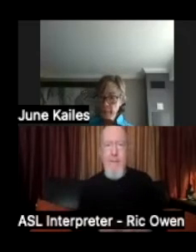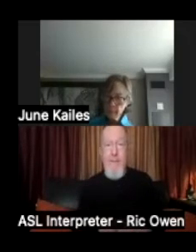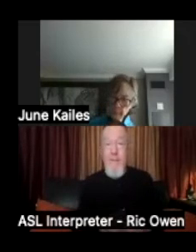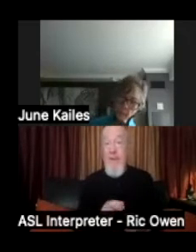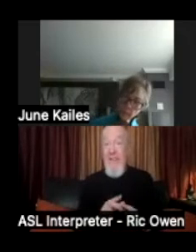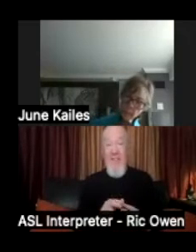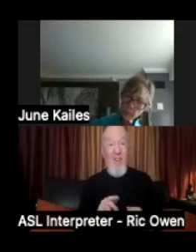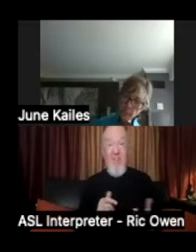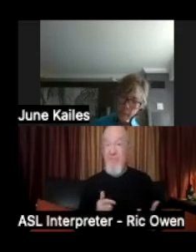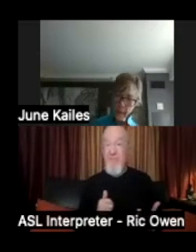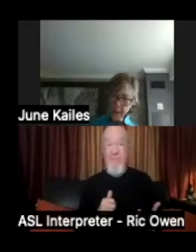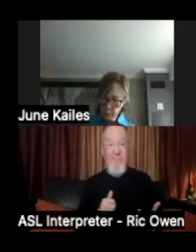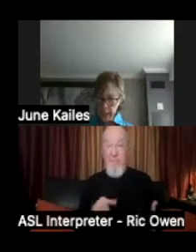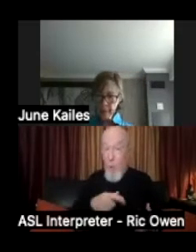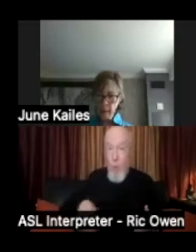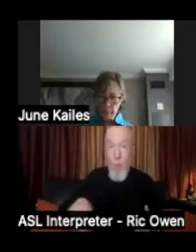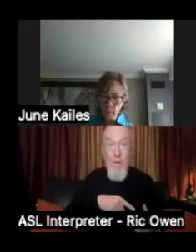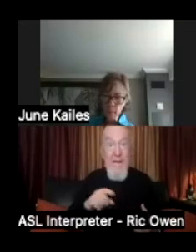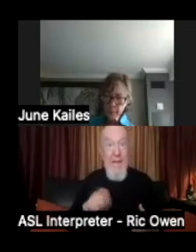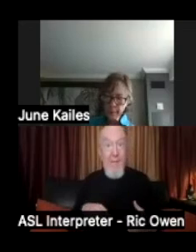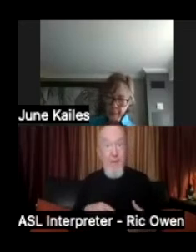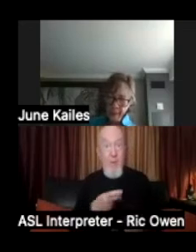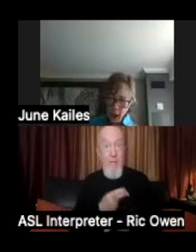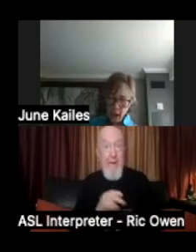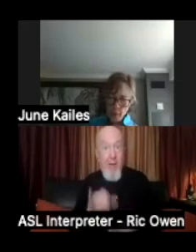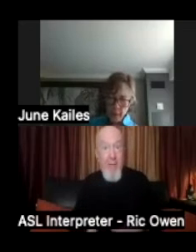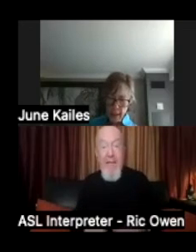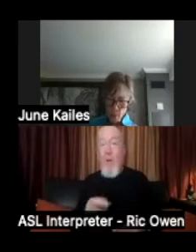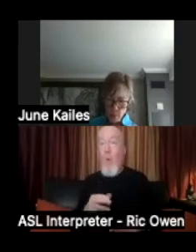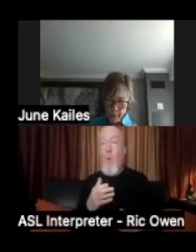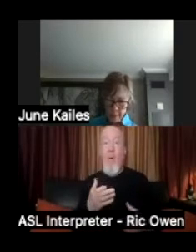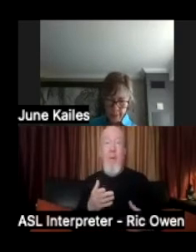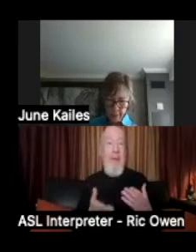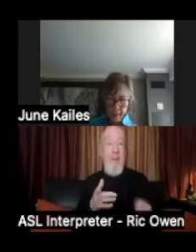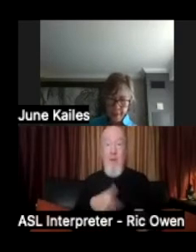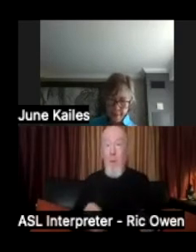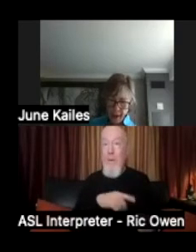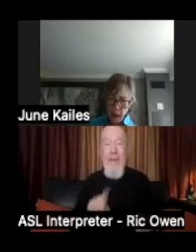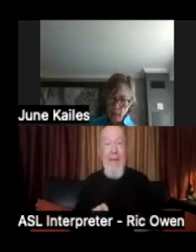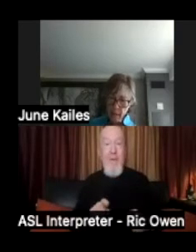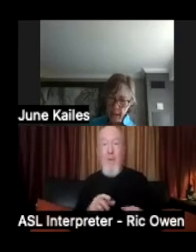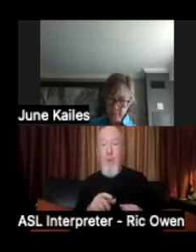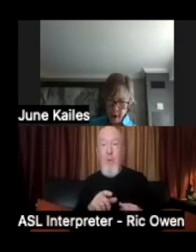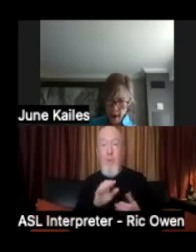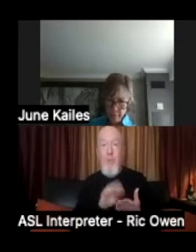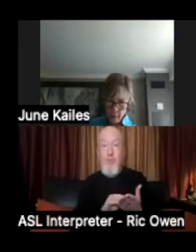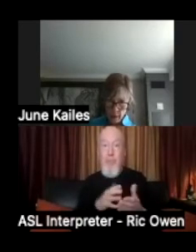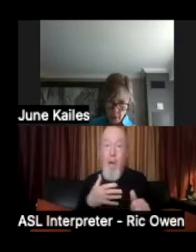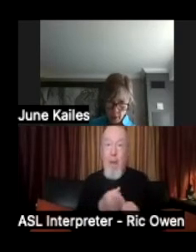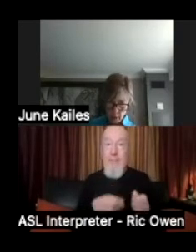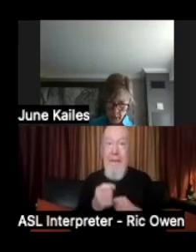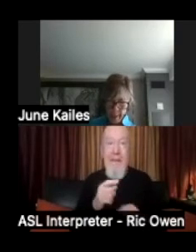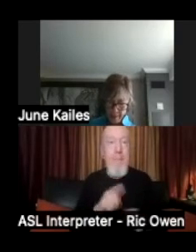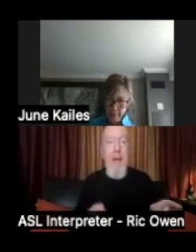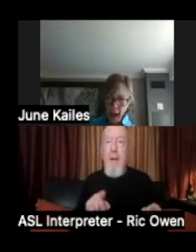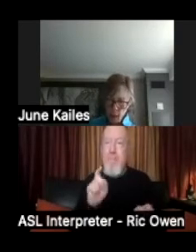them, maybe update them, but they've got to be specific. They've got to be the 5